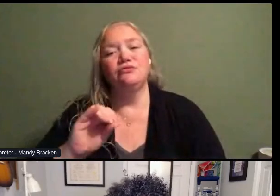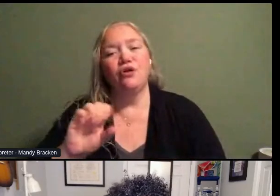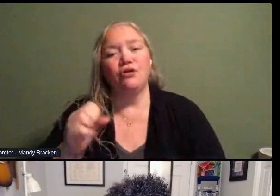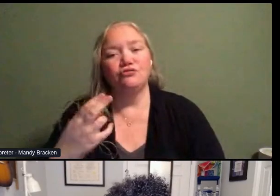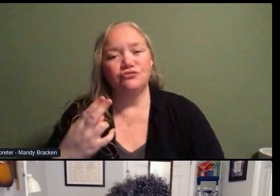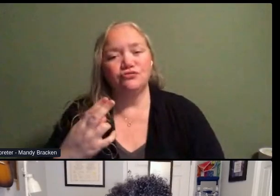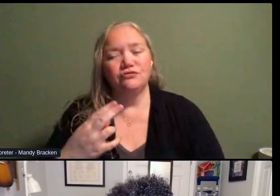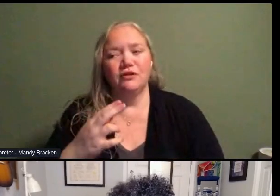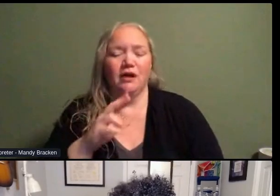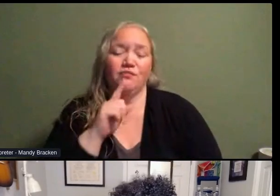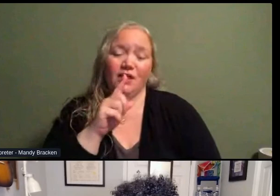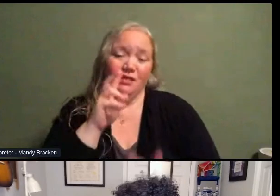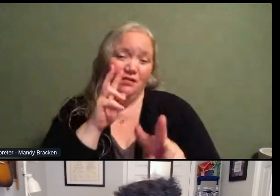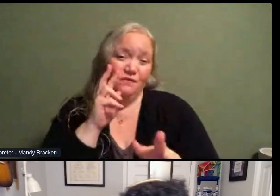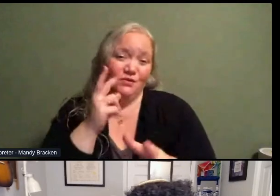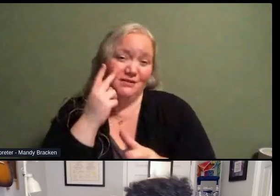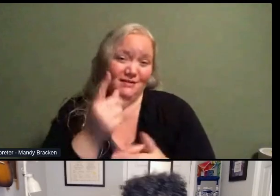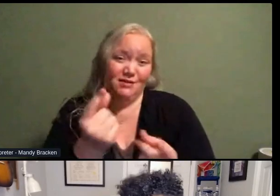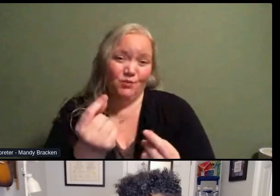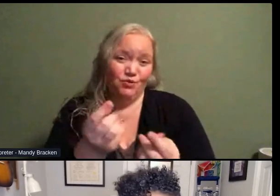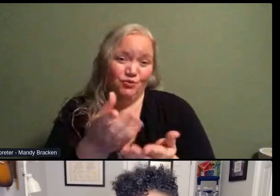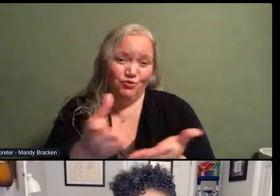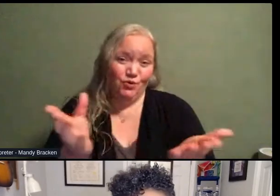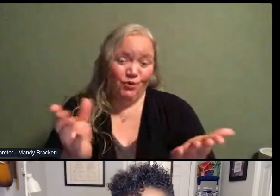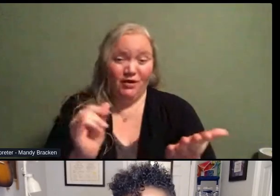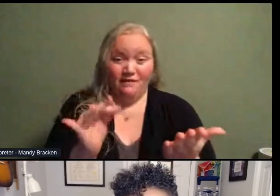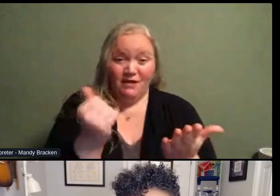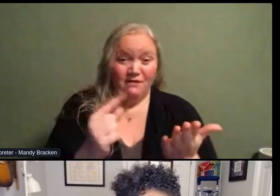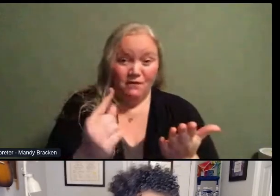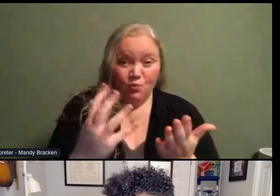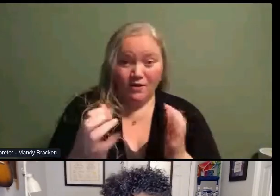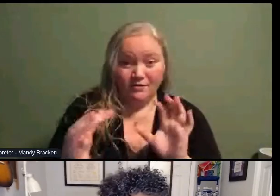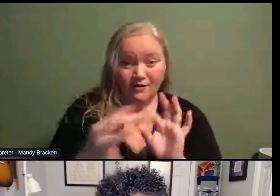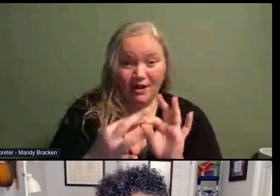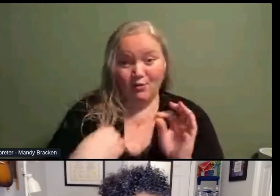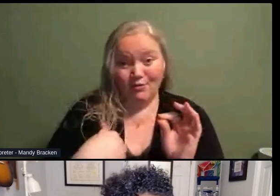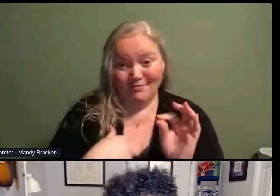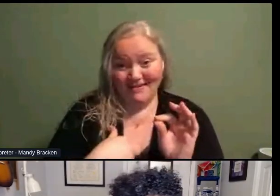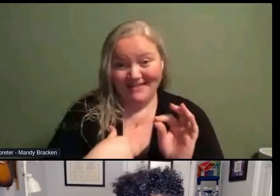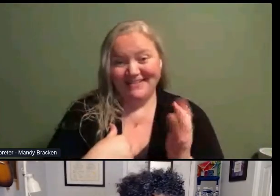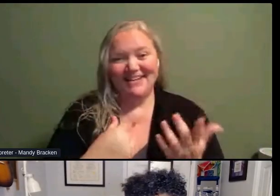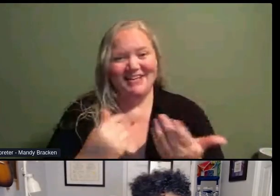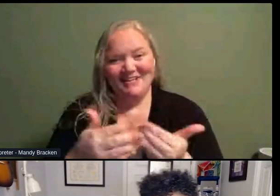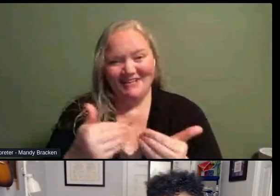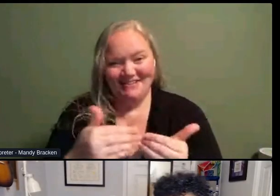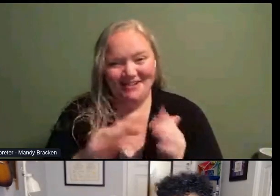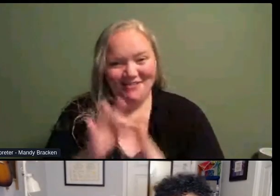If, any of you ever want to connect with me, I'm pretty easy to find online. I